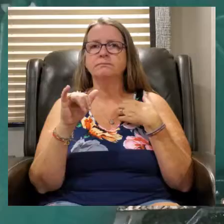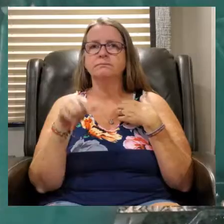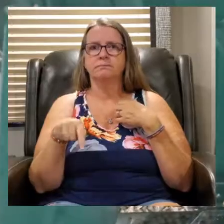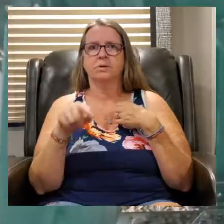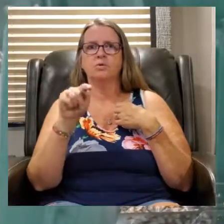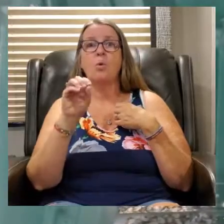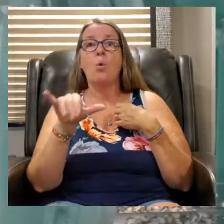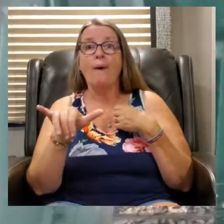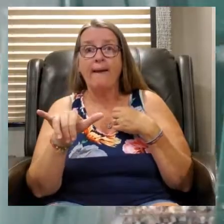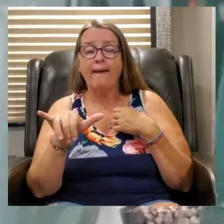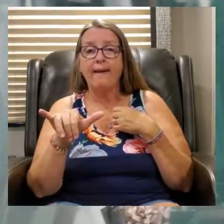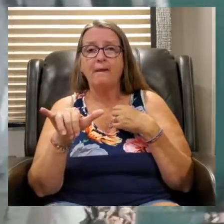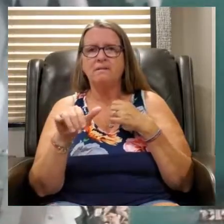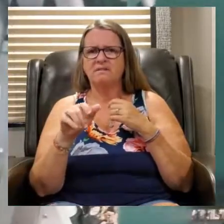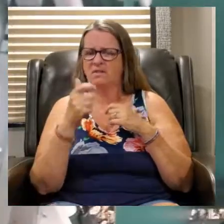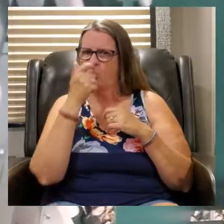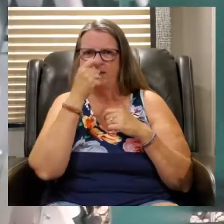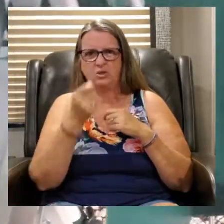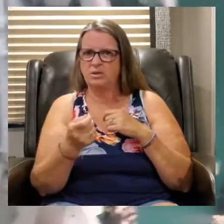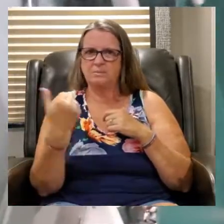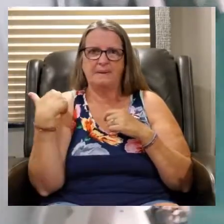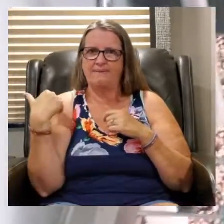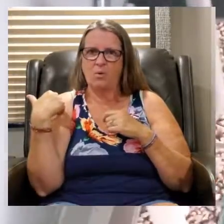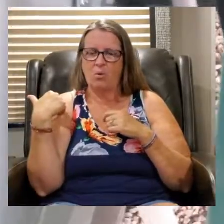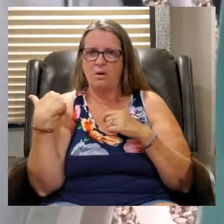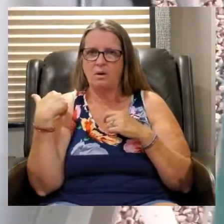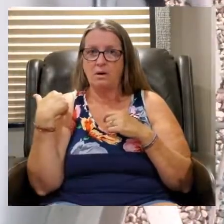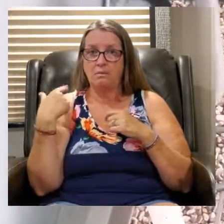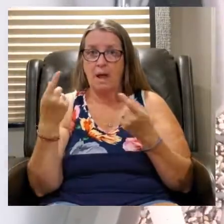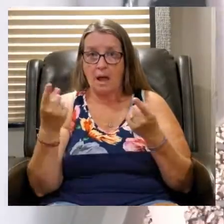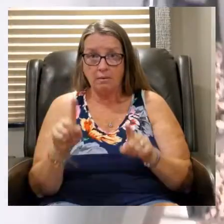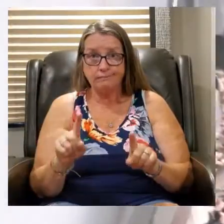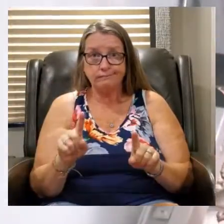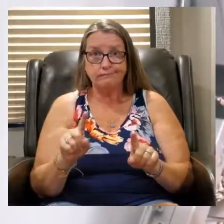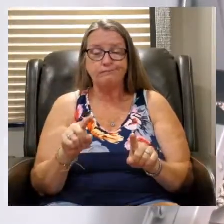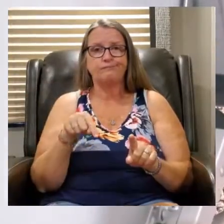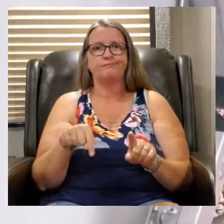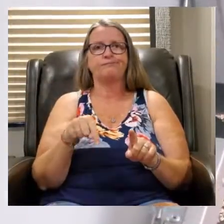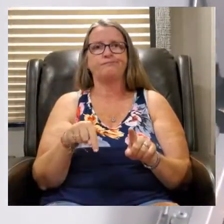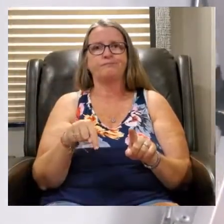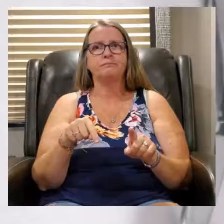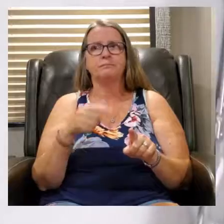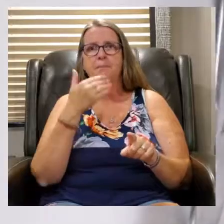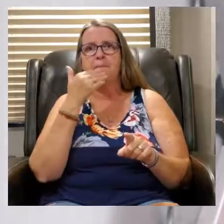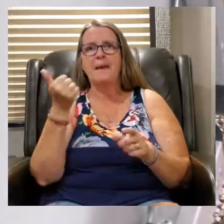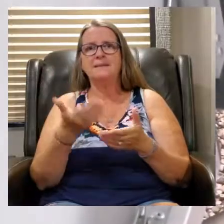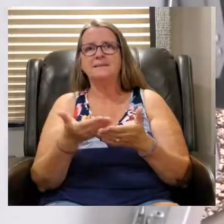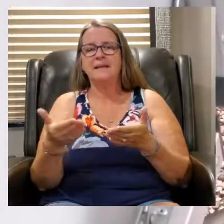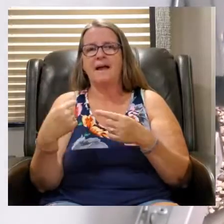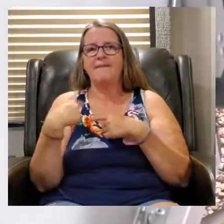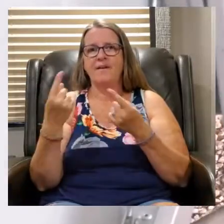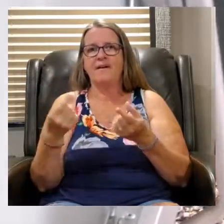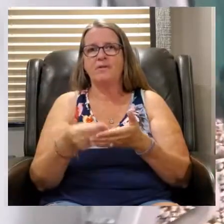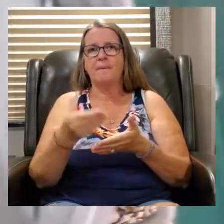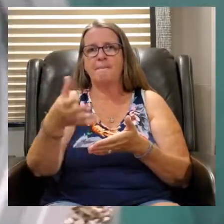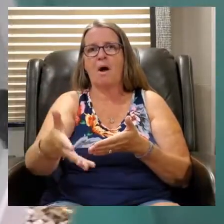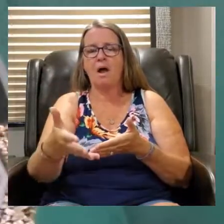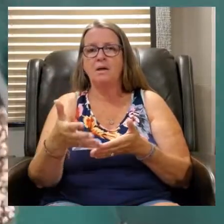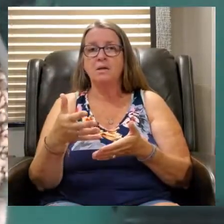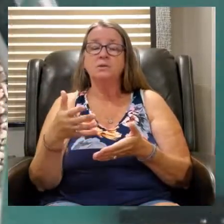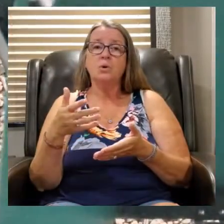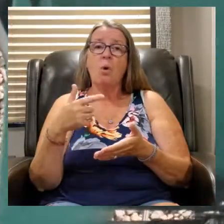this stove was a toy, and I had no interest in it. And as it turns out, it's the best thing I've